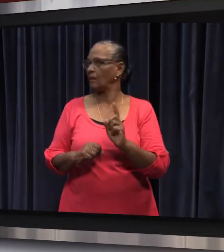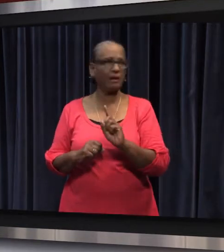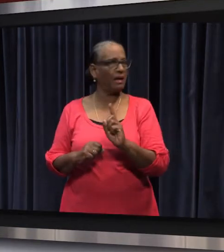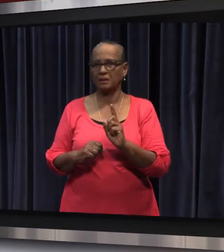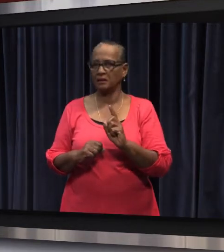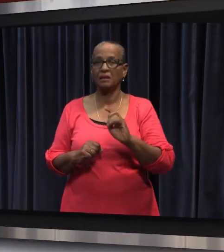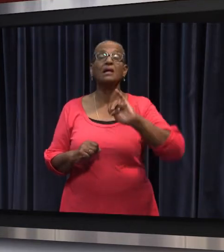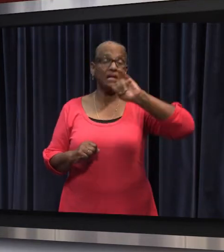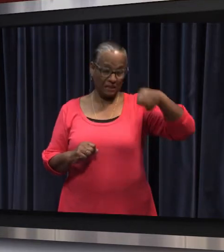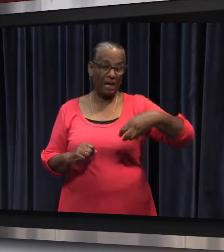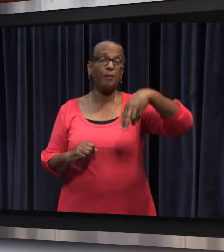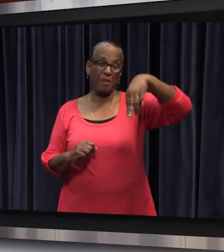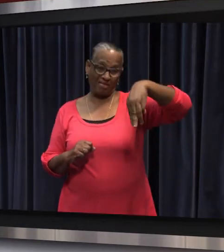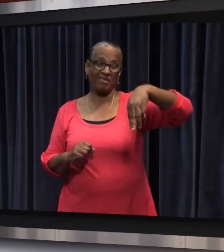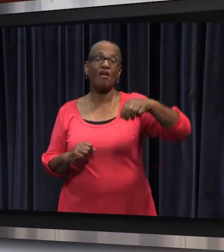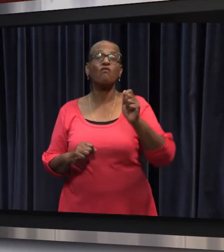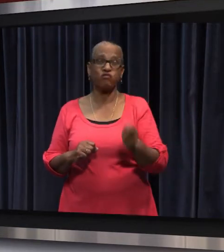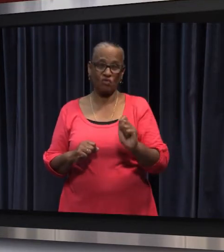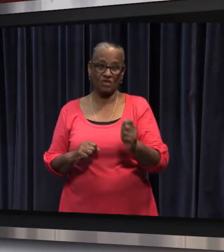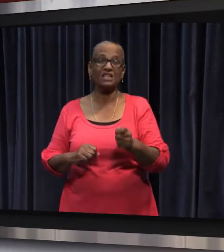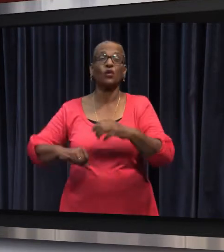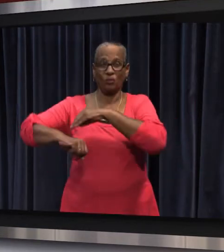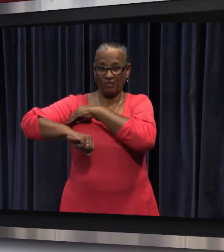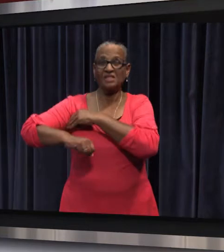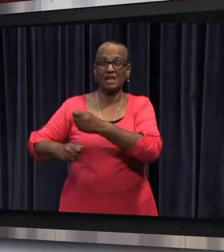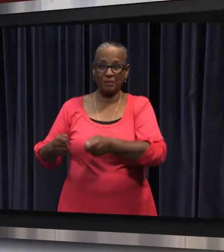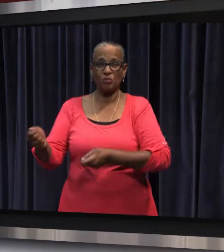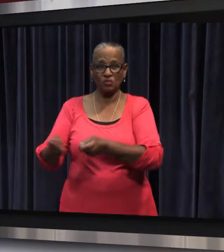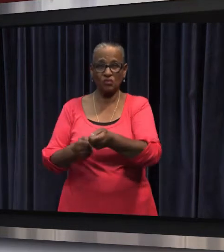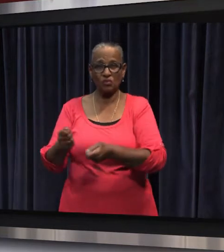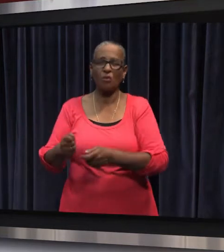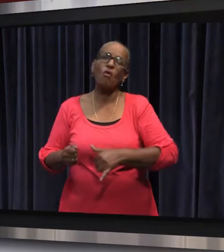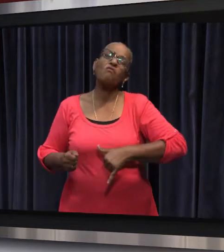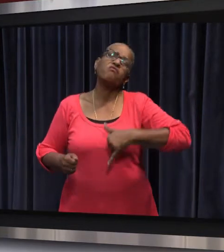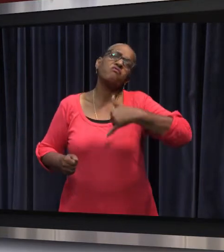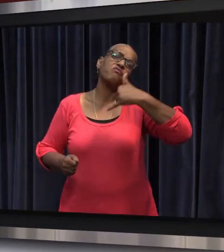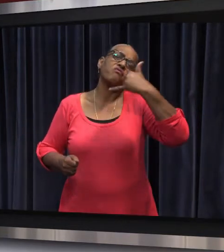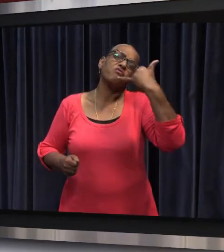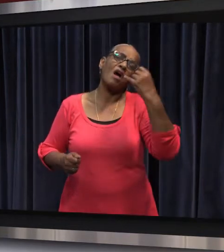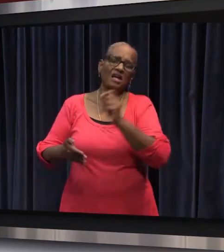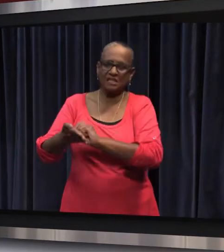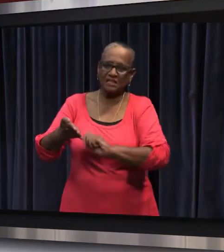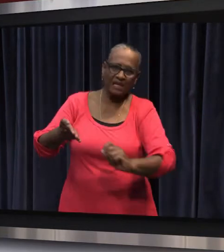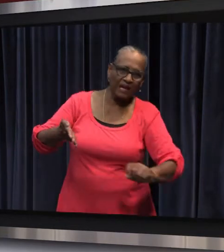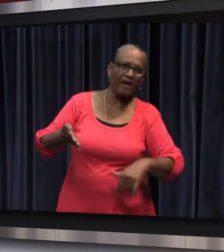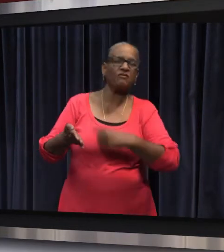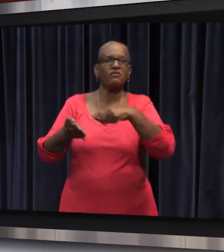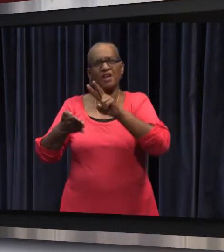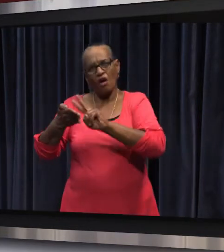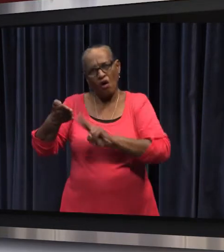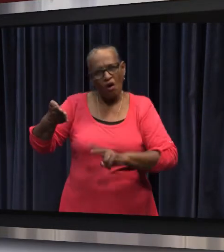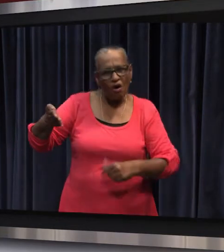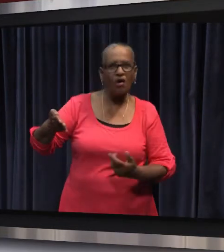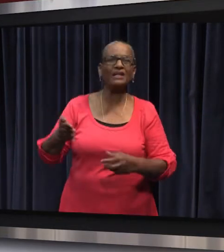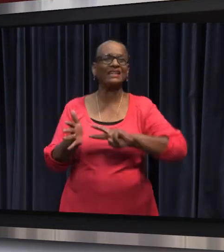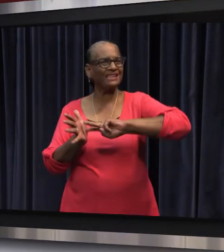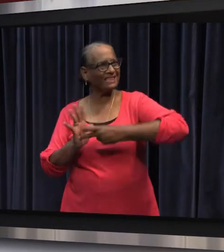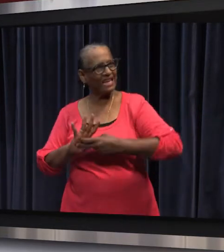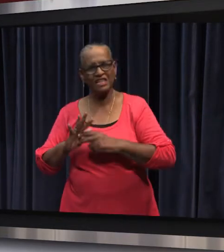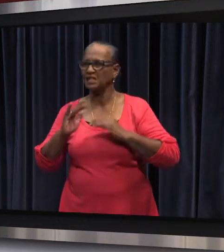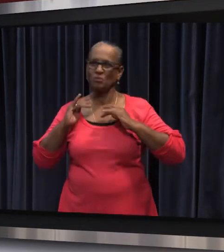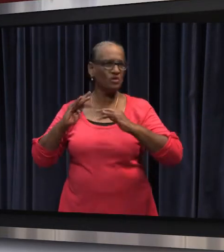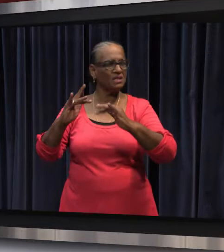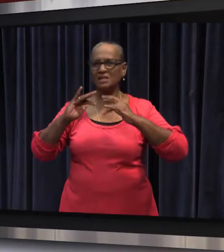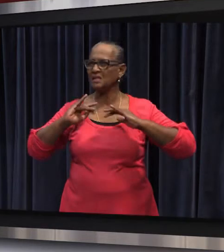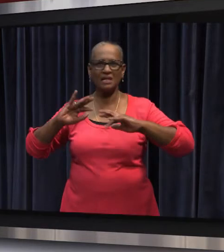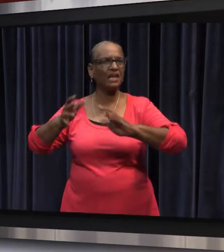Kom University is not feasible. According to Jack Menke, chairman of the university board, there is still a lot to do in